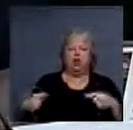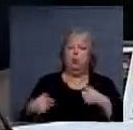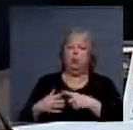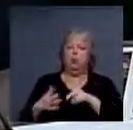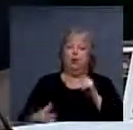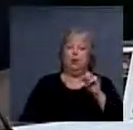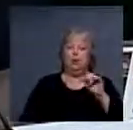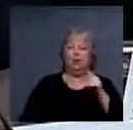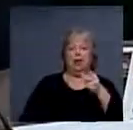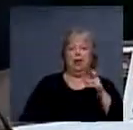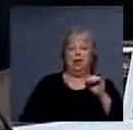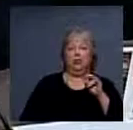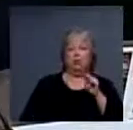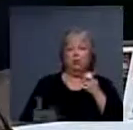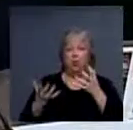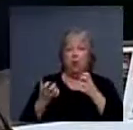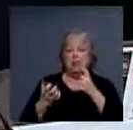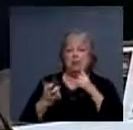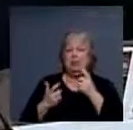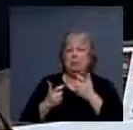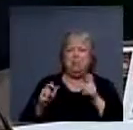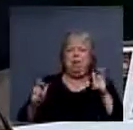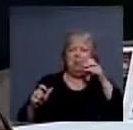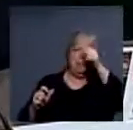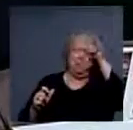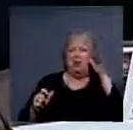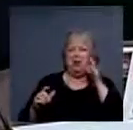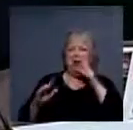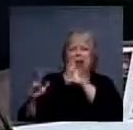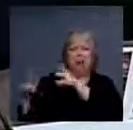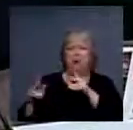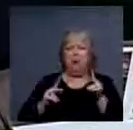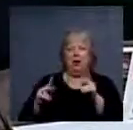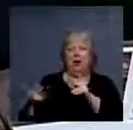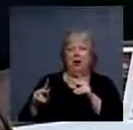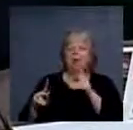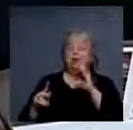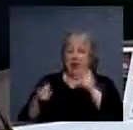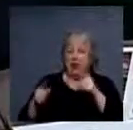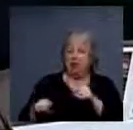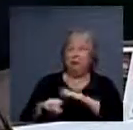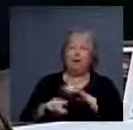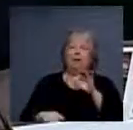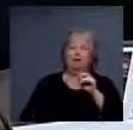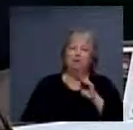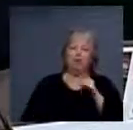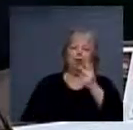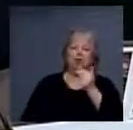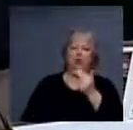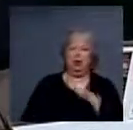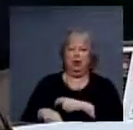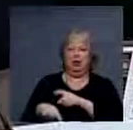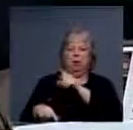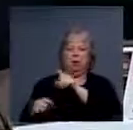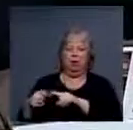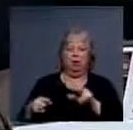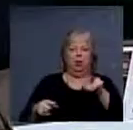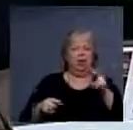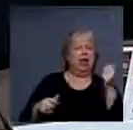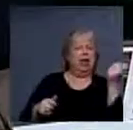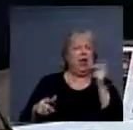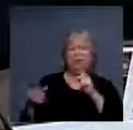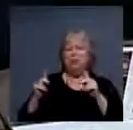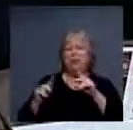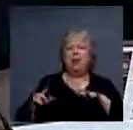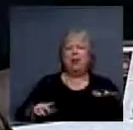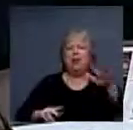birthday is a big birthday party. So she's going to have a birthday party on February the 13th from 1 to 3. Everyone in the